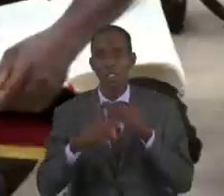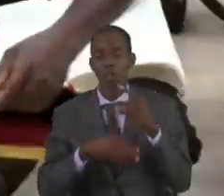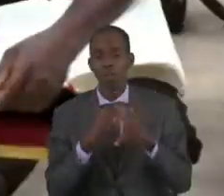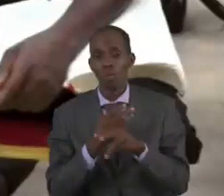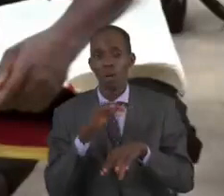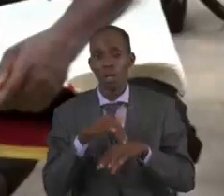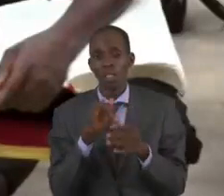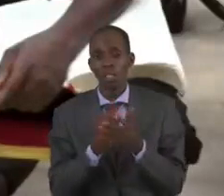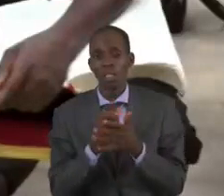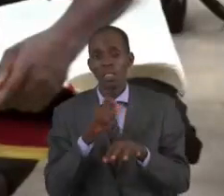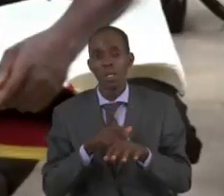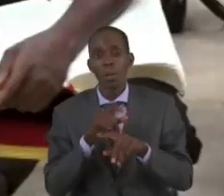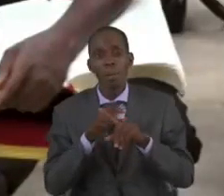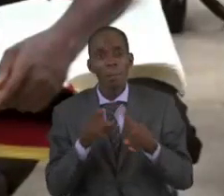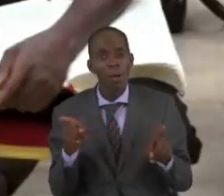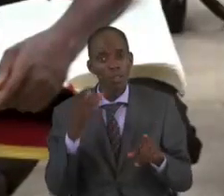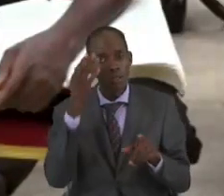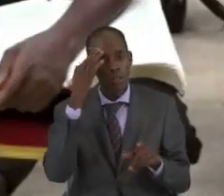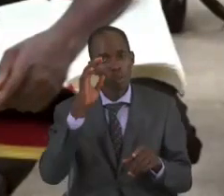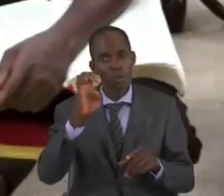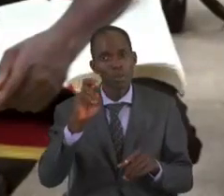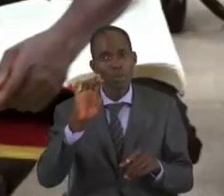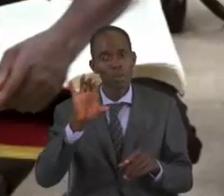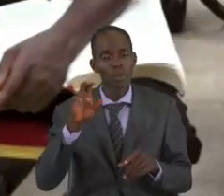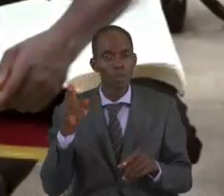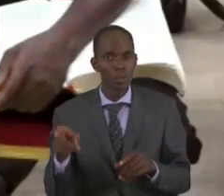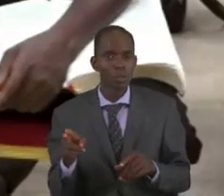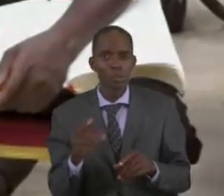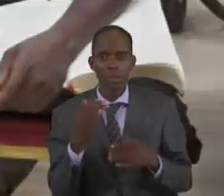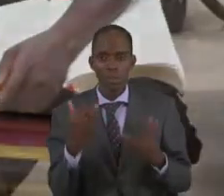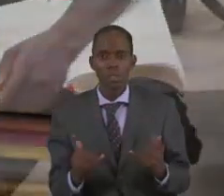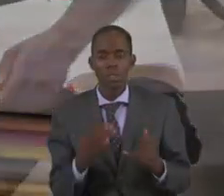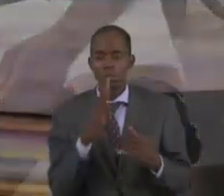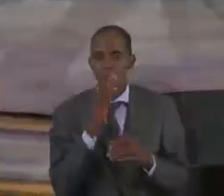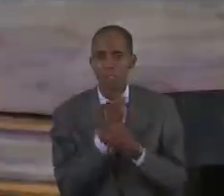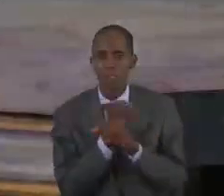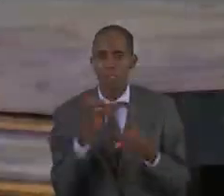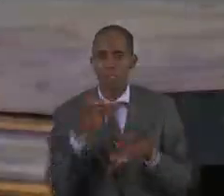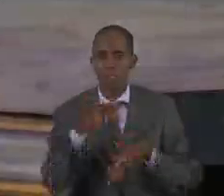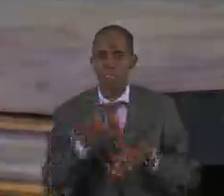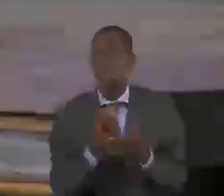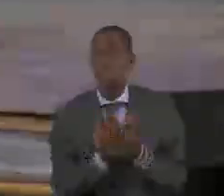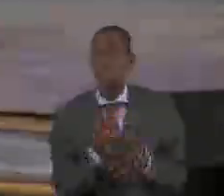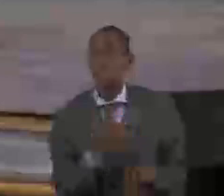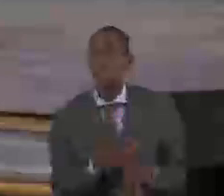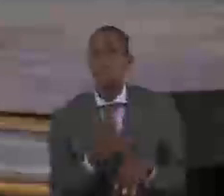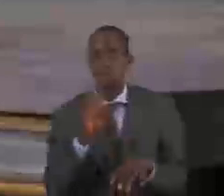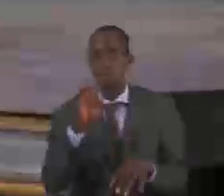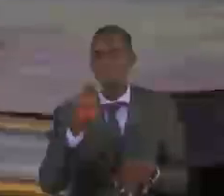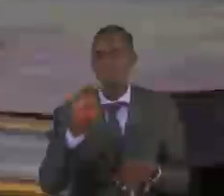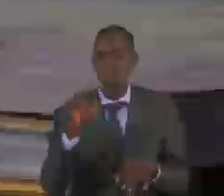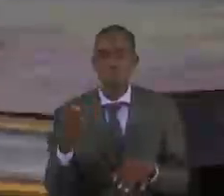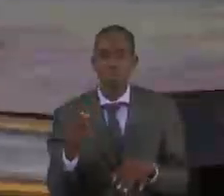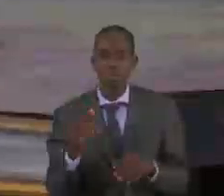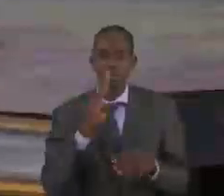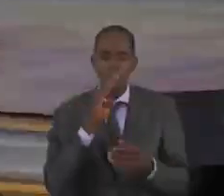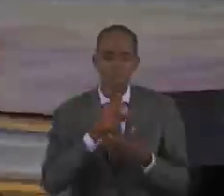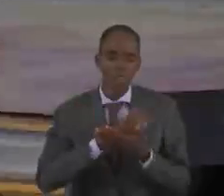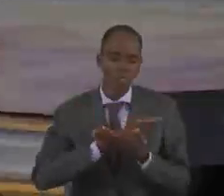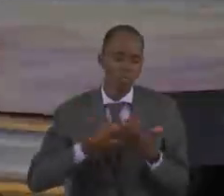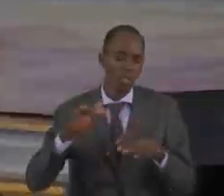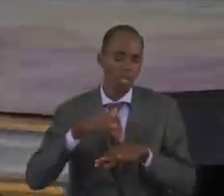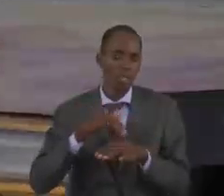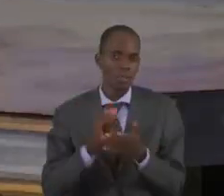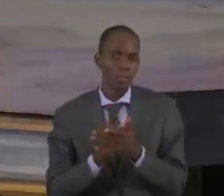time. But Enoch being saved, even at that time, Enoch being sanctified, even at